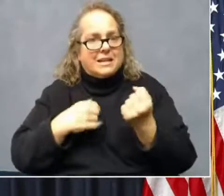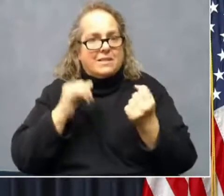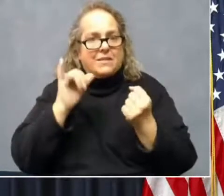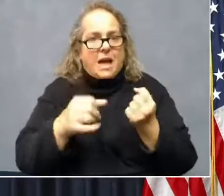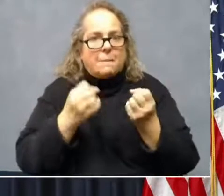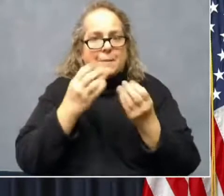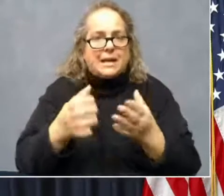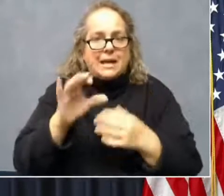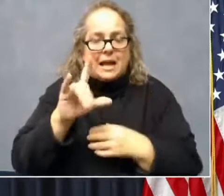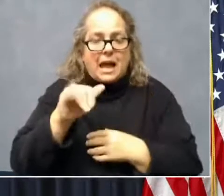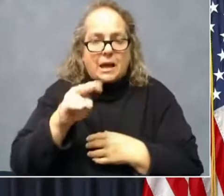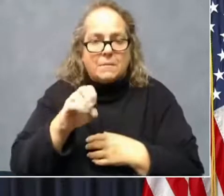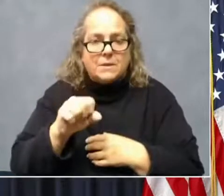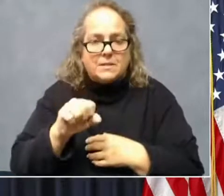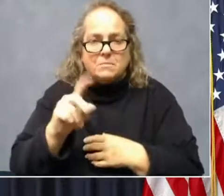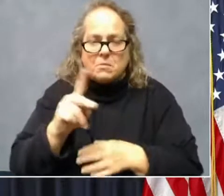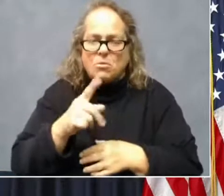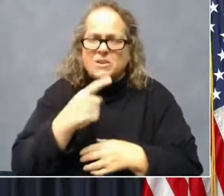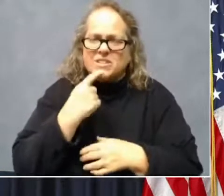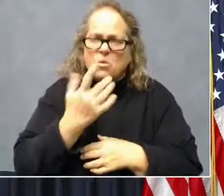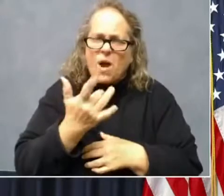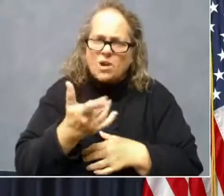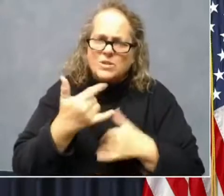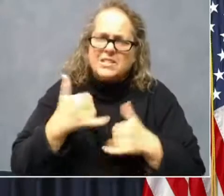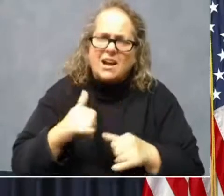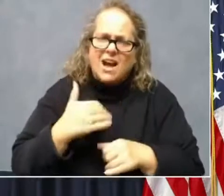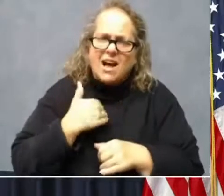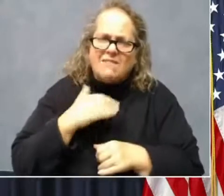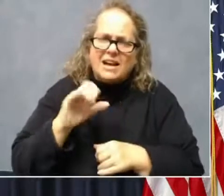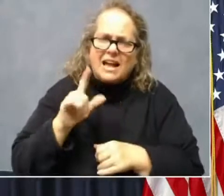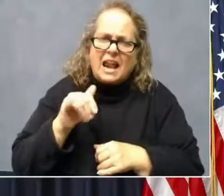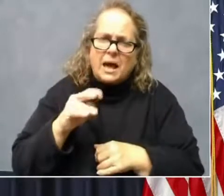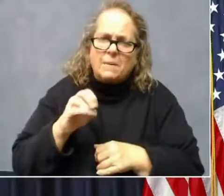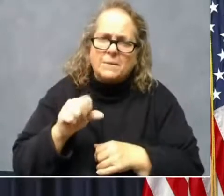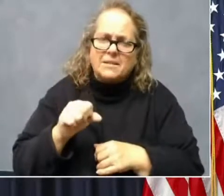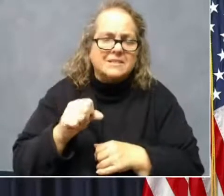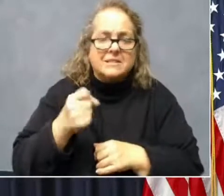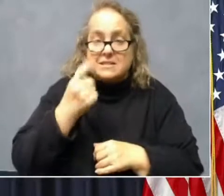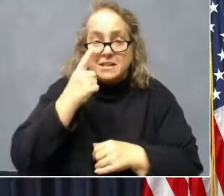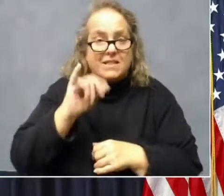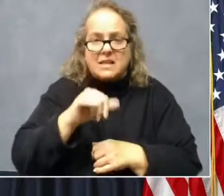still claims here? Well, those aren't the only folks that we have to help, because